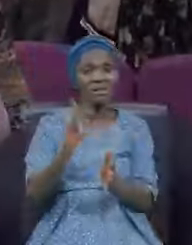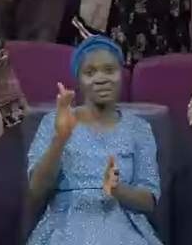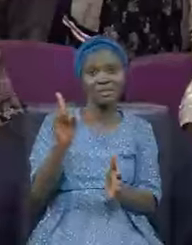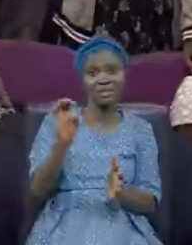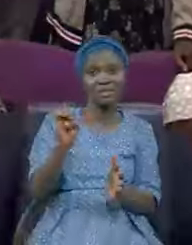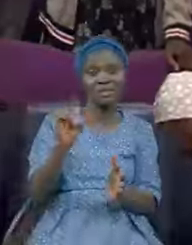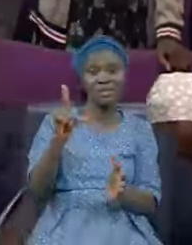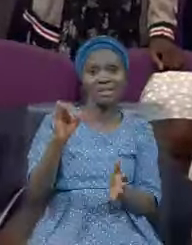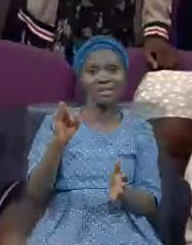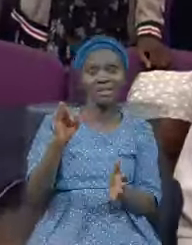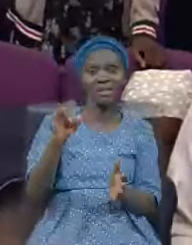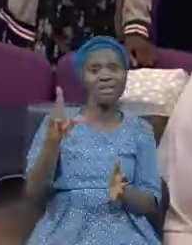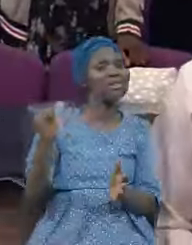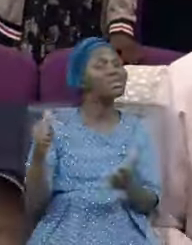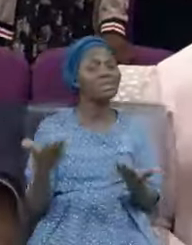Grace,